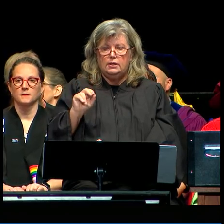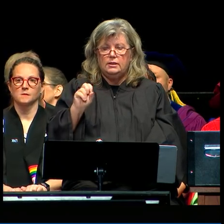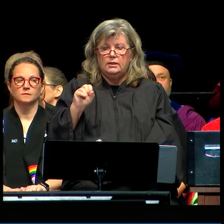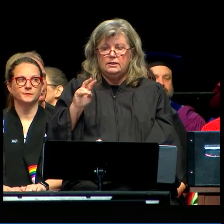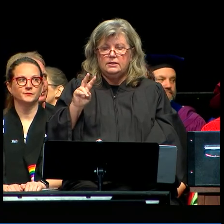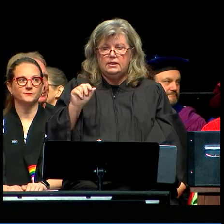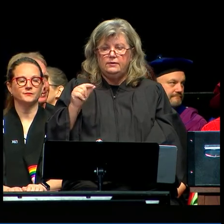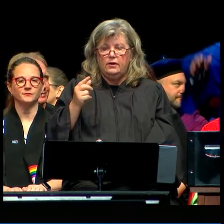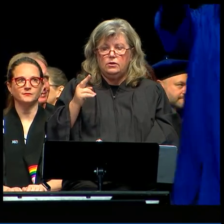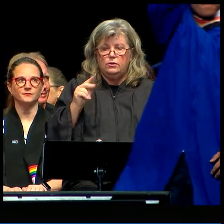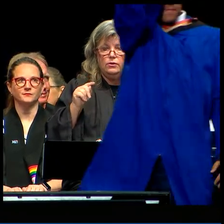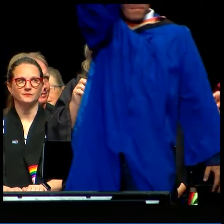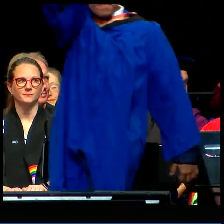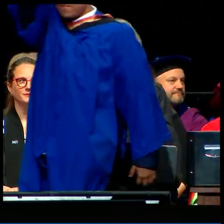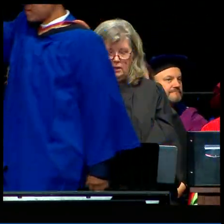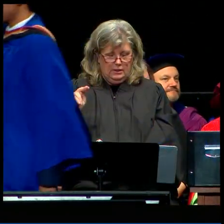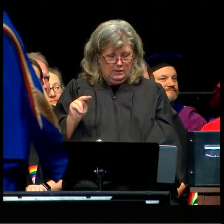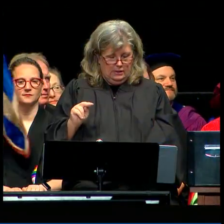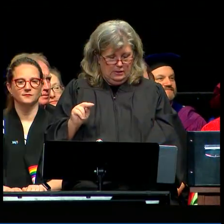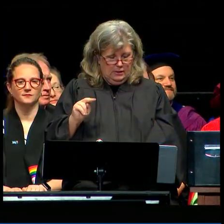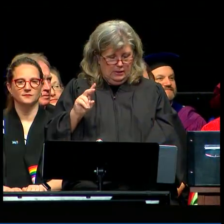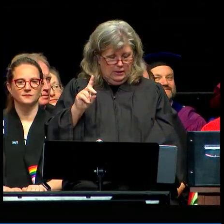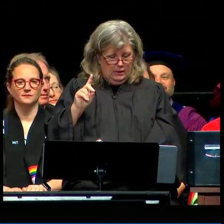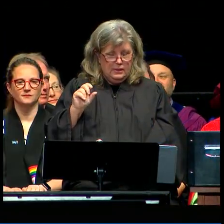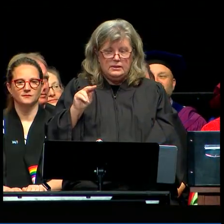Danny Thant.